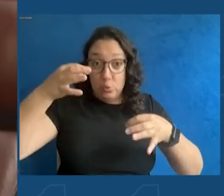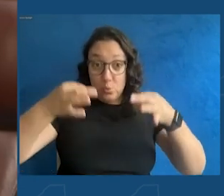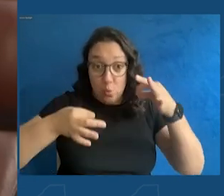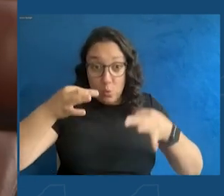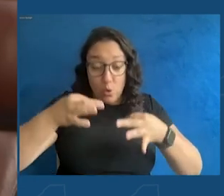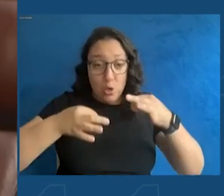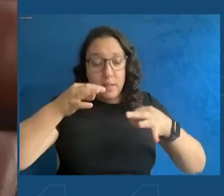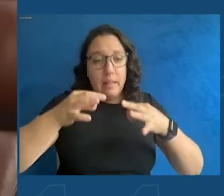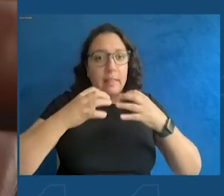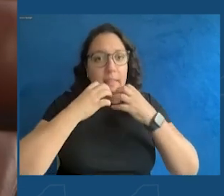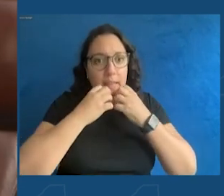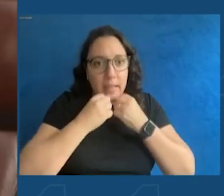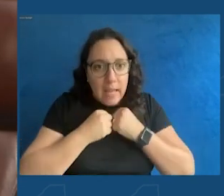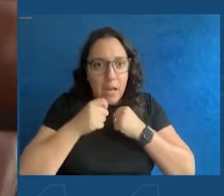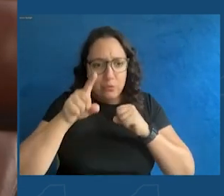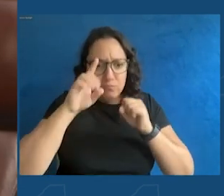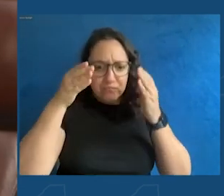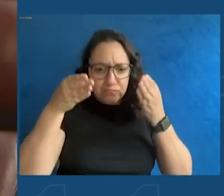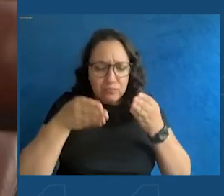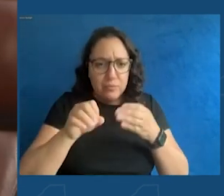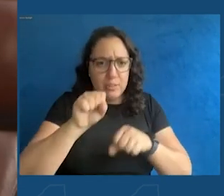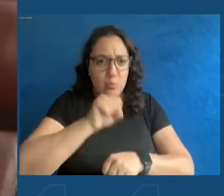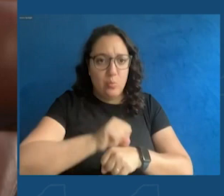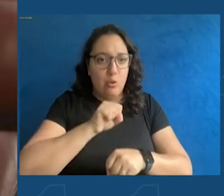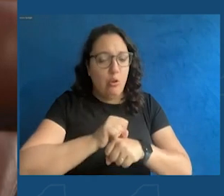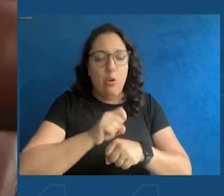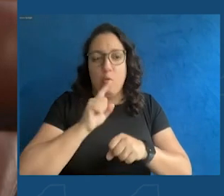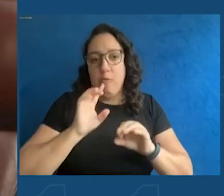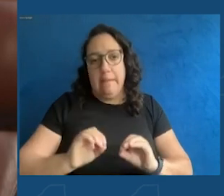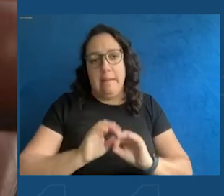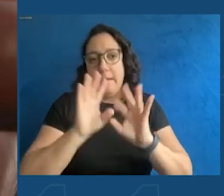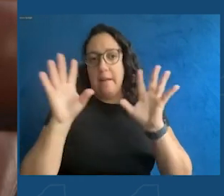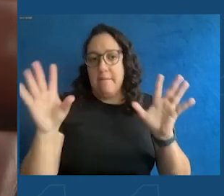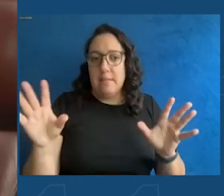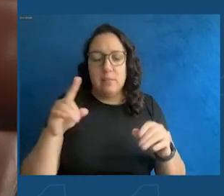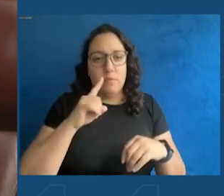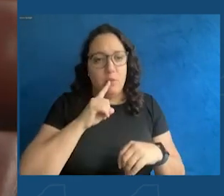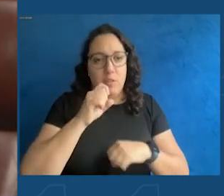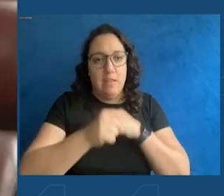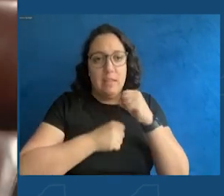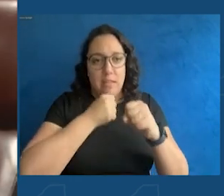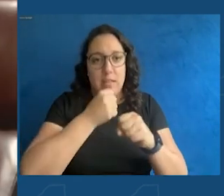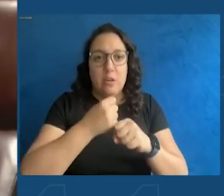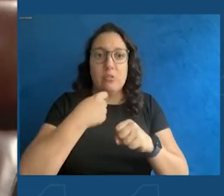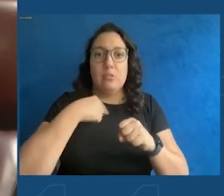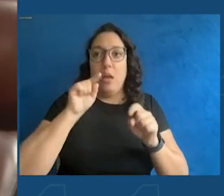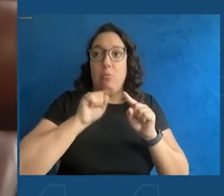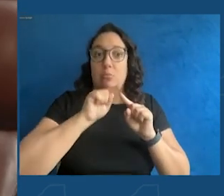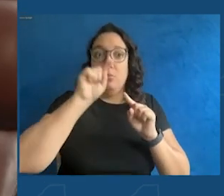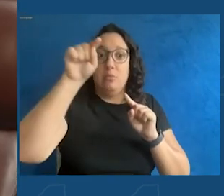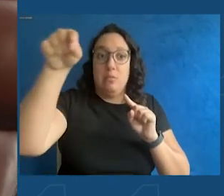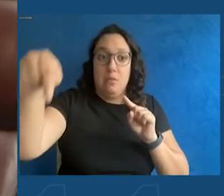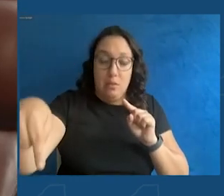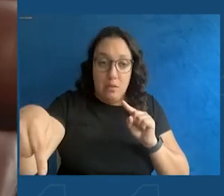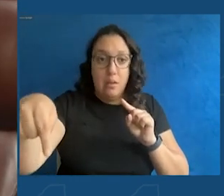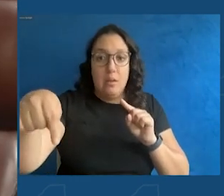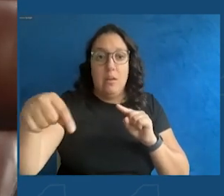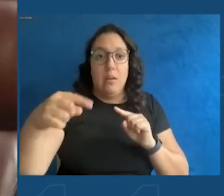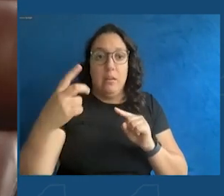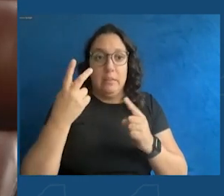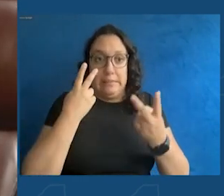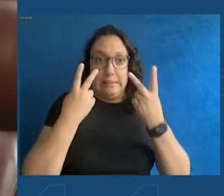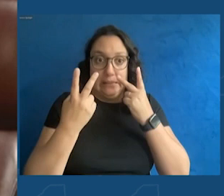bring to its work were apparent to me during the years I spent on the other side of this bench and are even